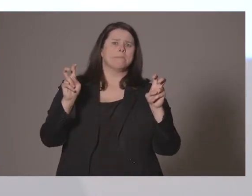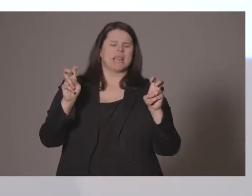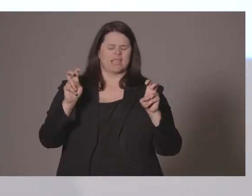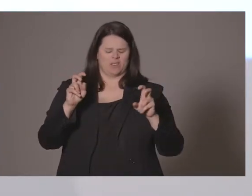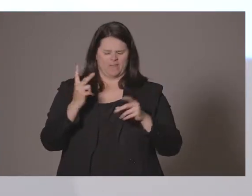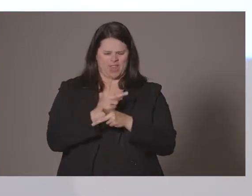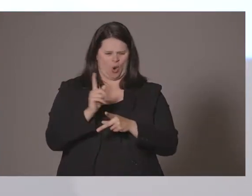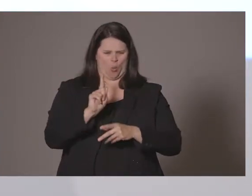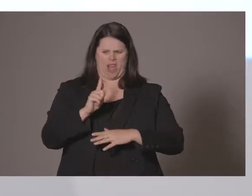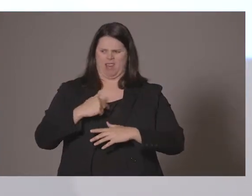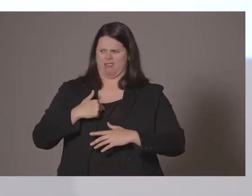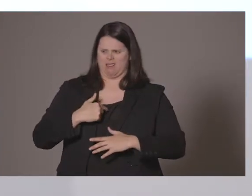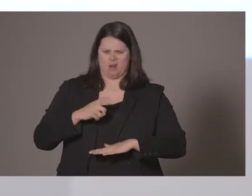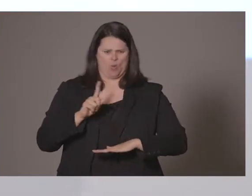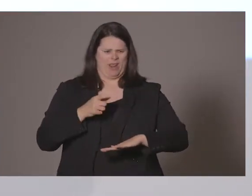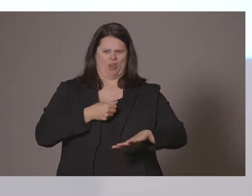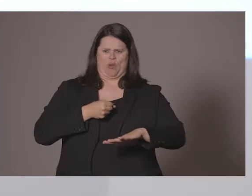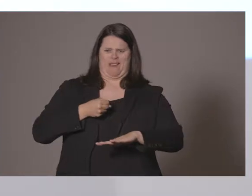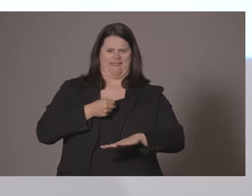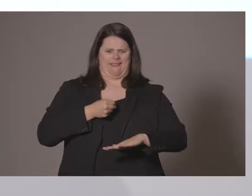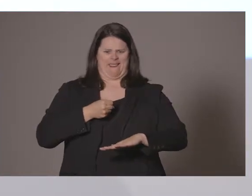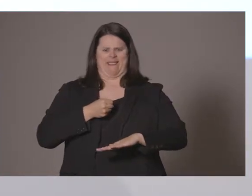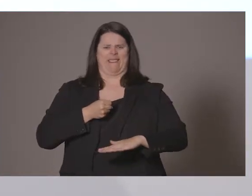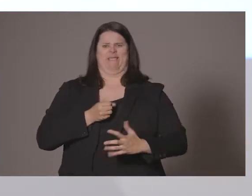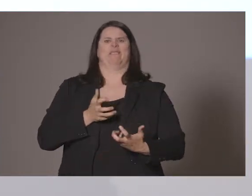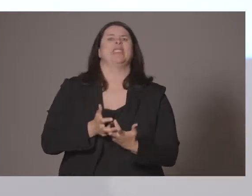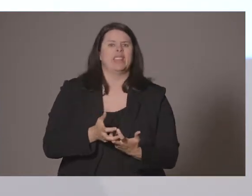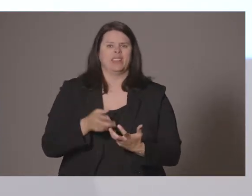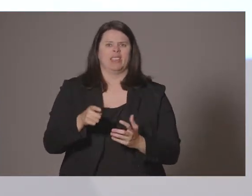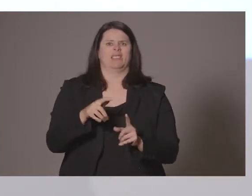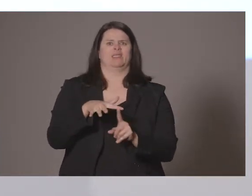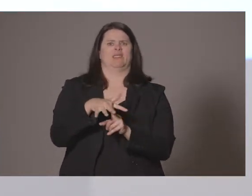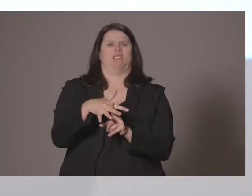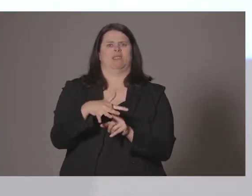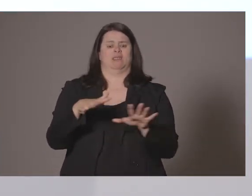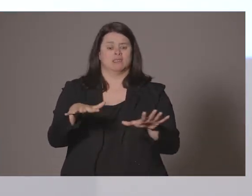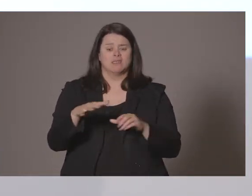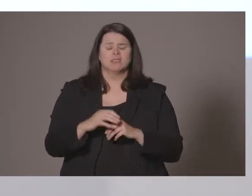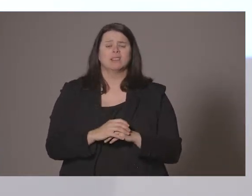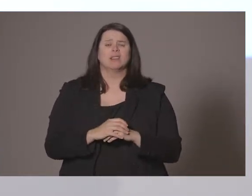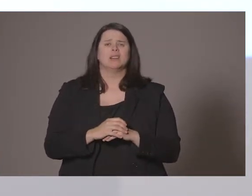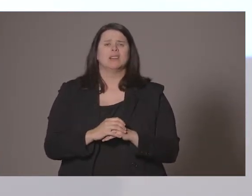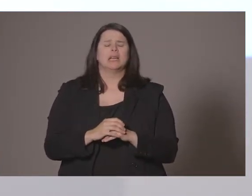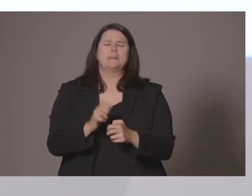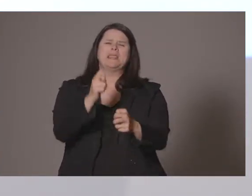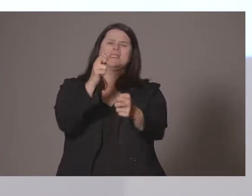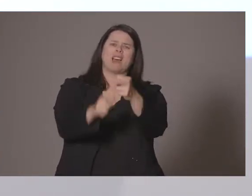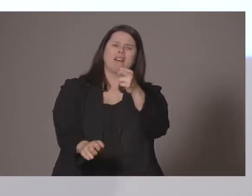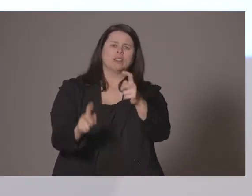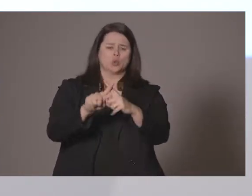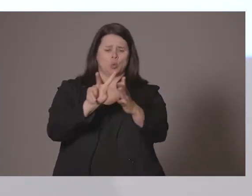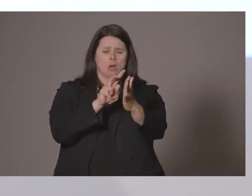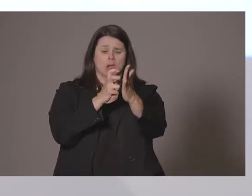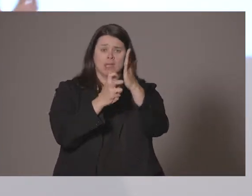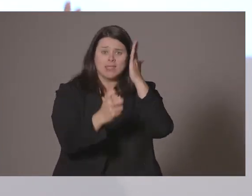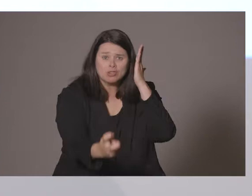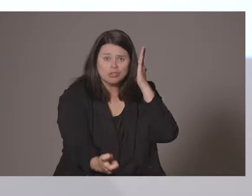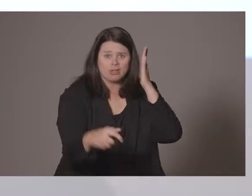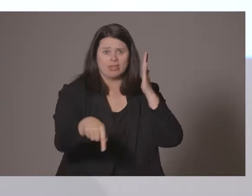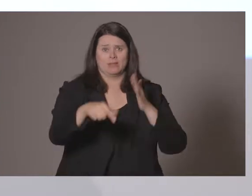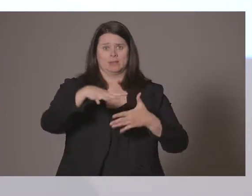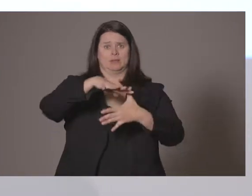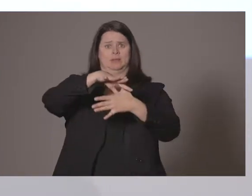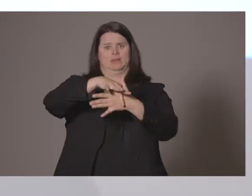context. It would be unfair of me to ask you to go into the intimacy of this content